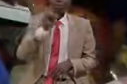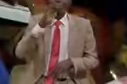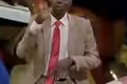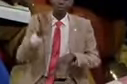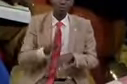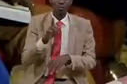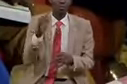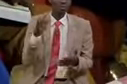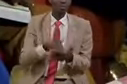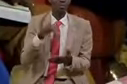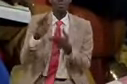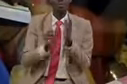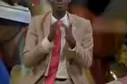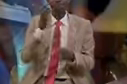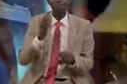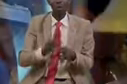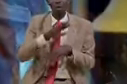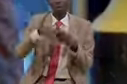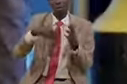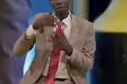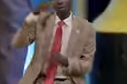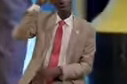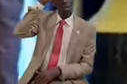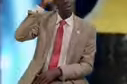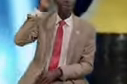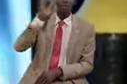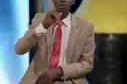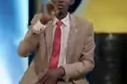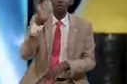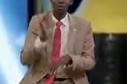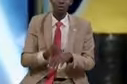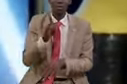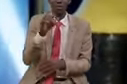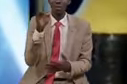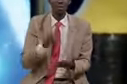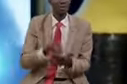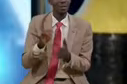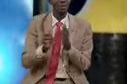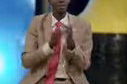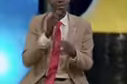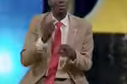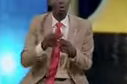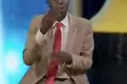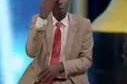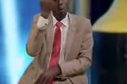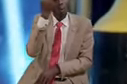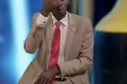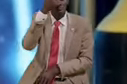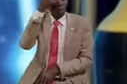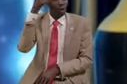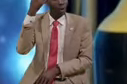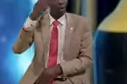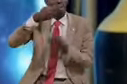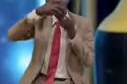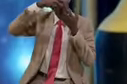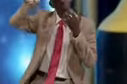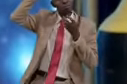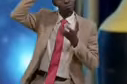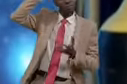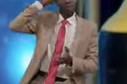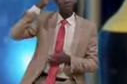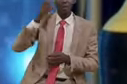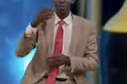those demons will not touch you again. Because the lion of the tribe of